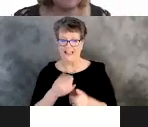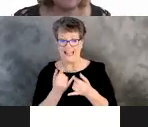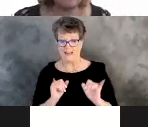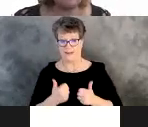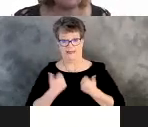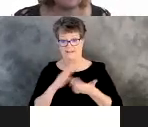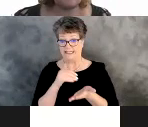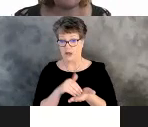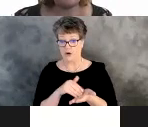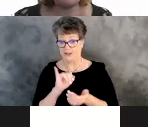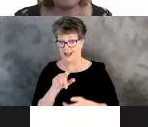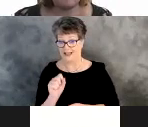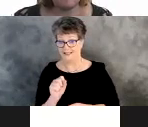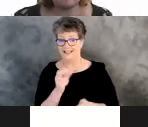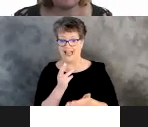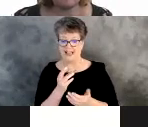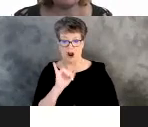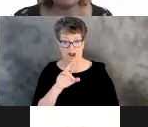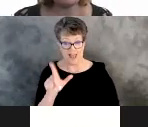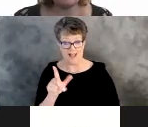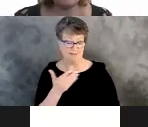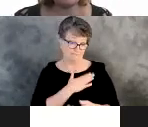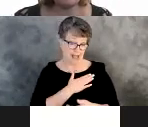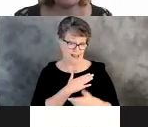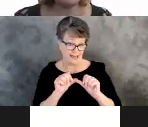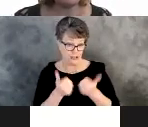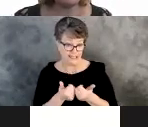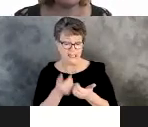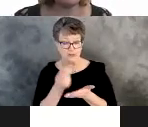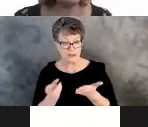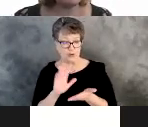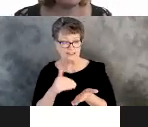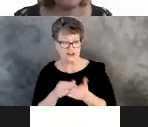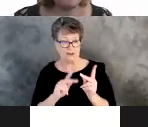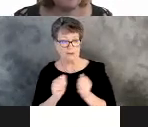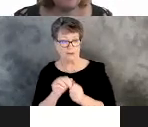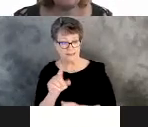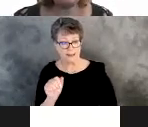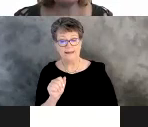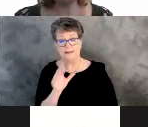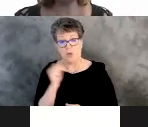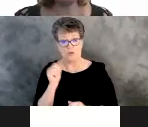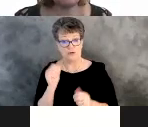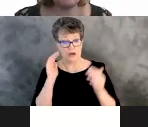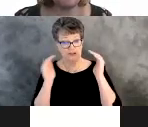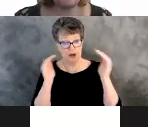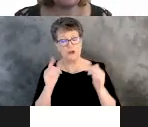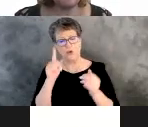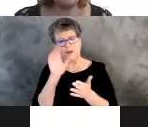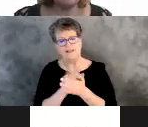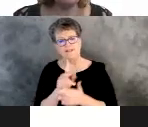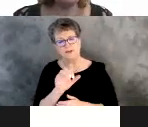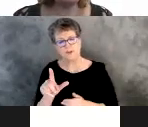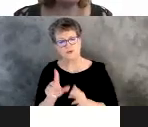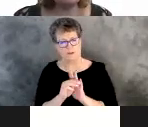like Resources for Independent Living, which are resource centers for people with disabilities and older adults, we believe in the social model, which is